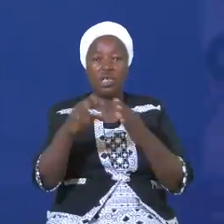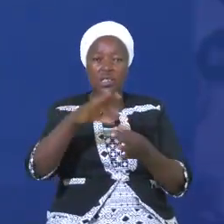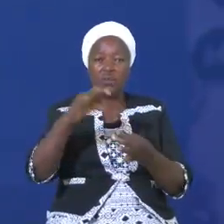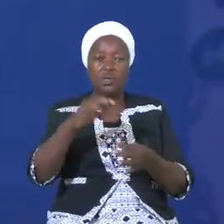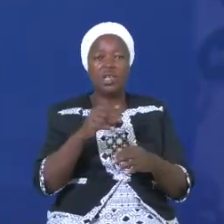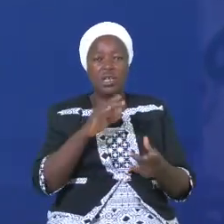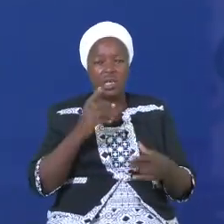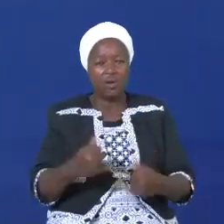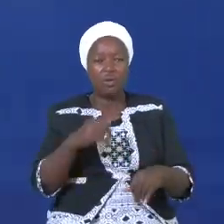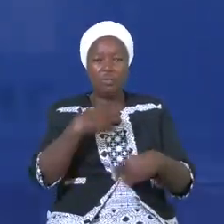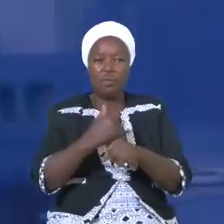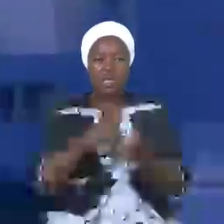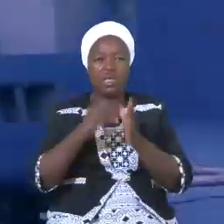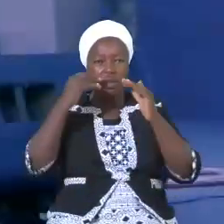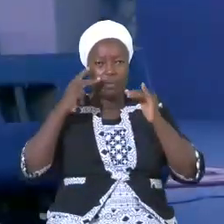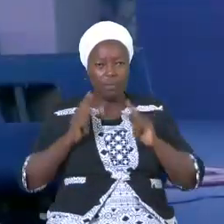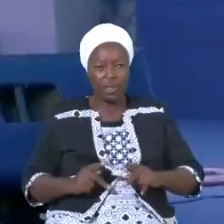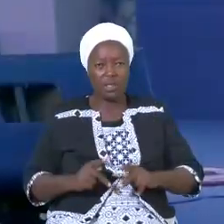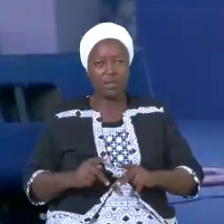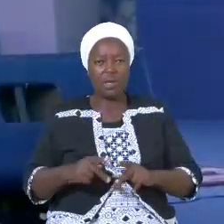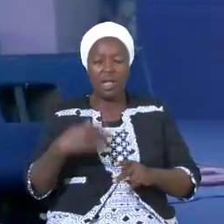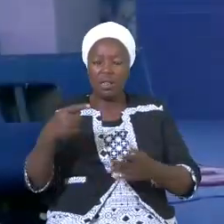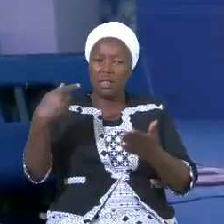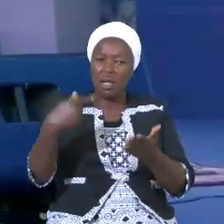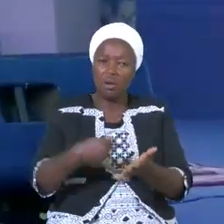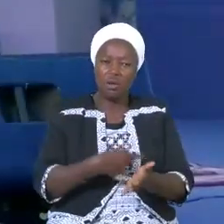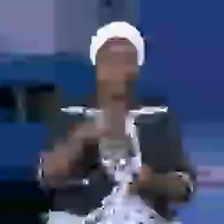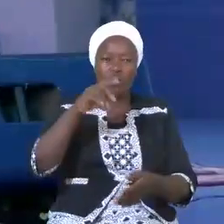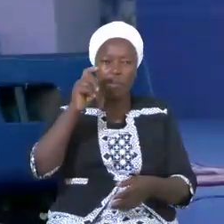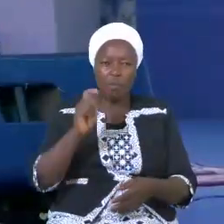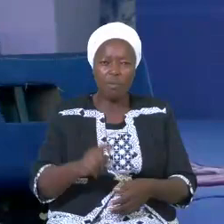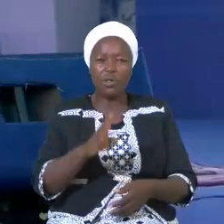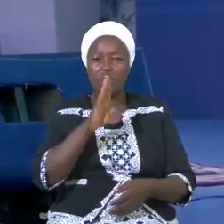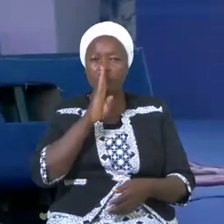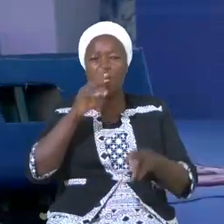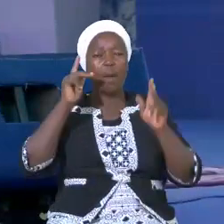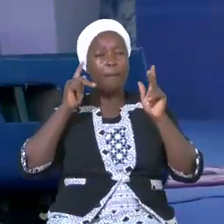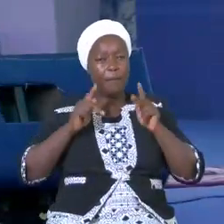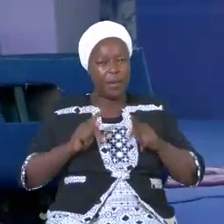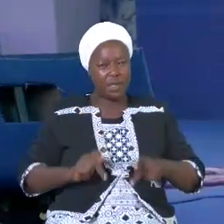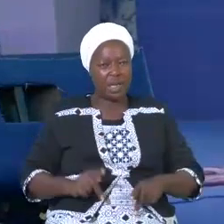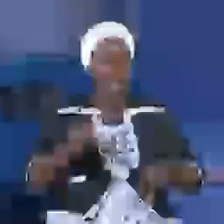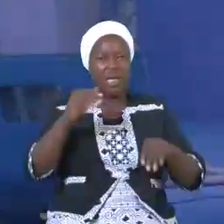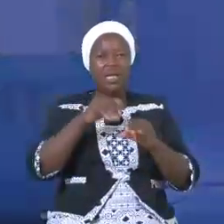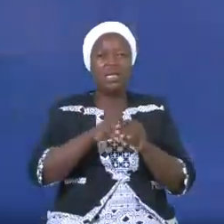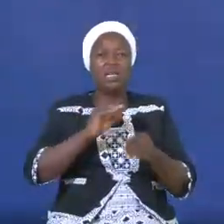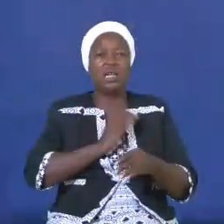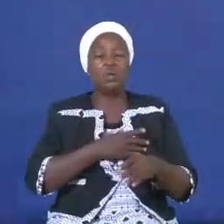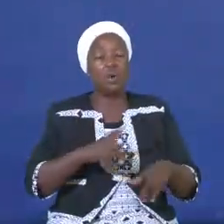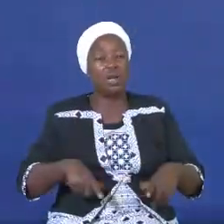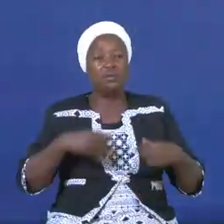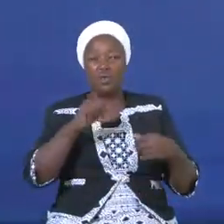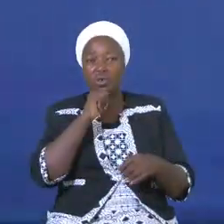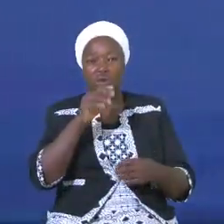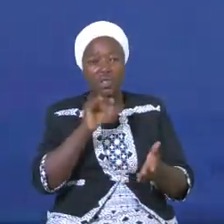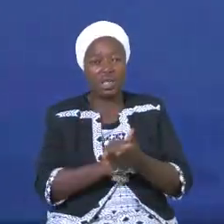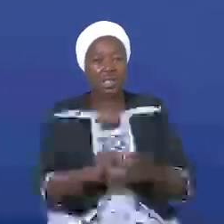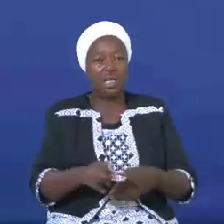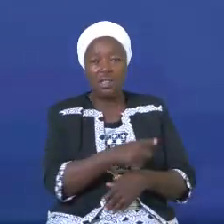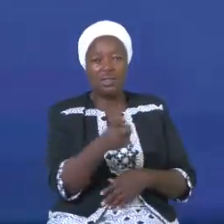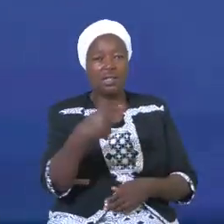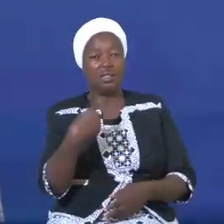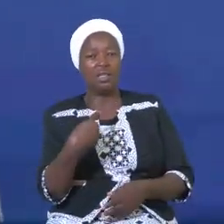personal the gospel must be personal in our lives not that they say